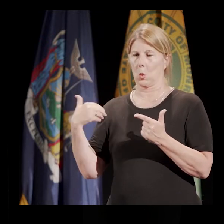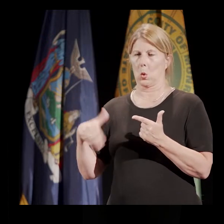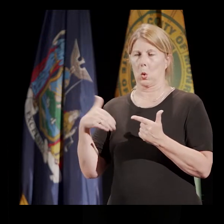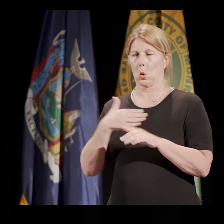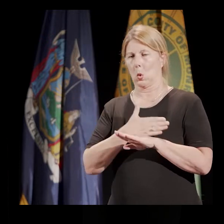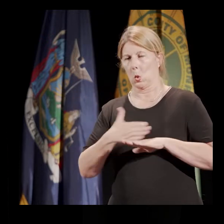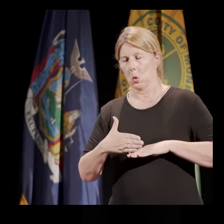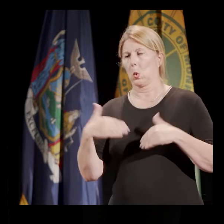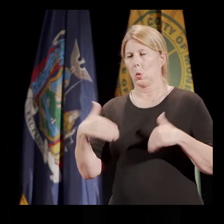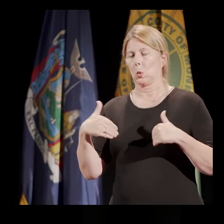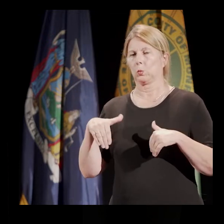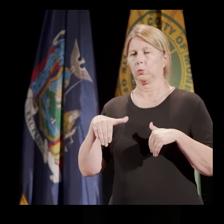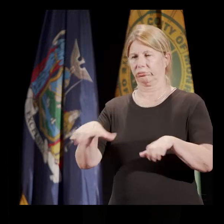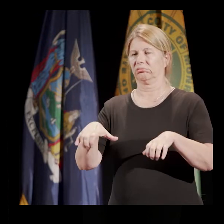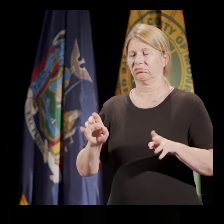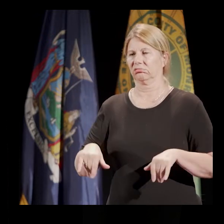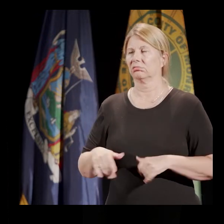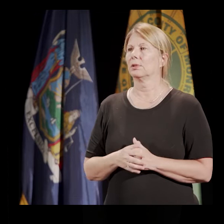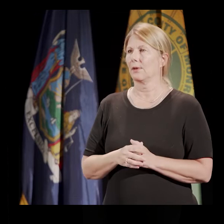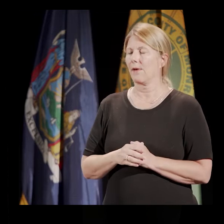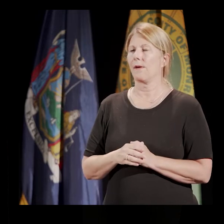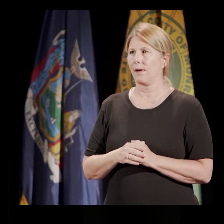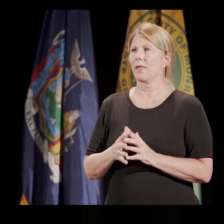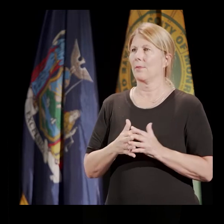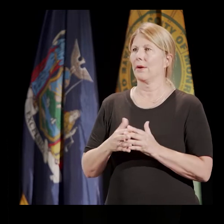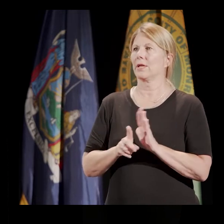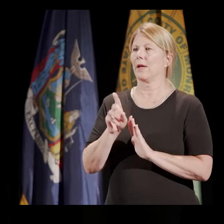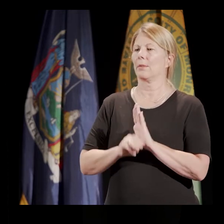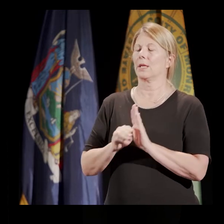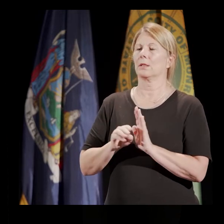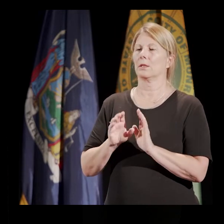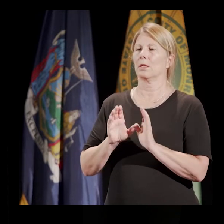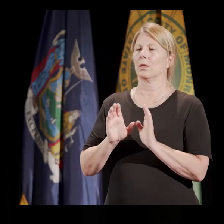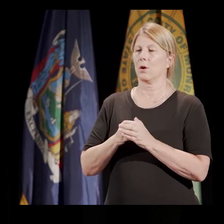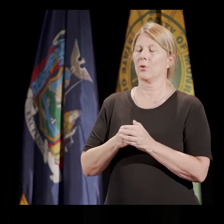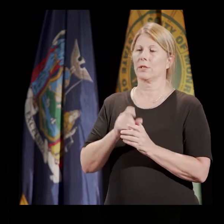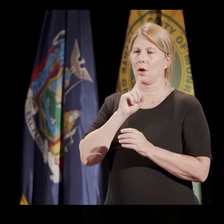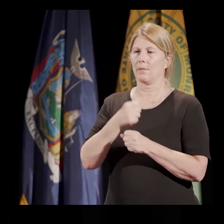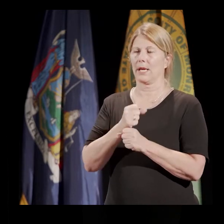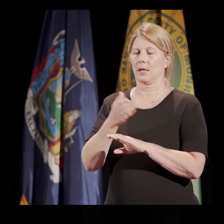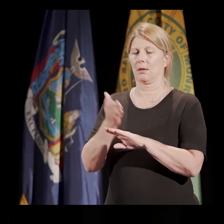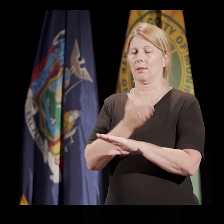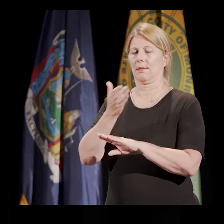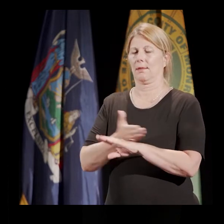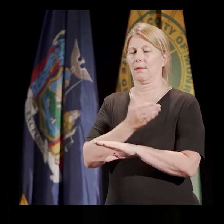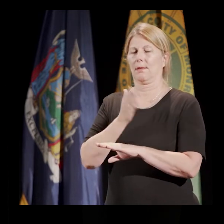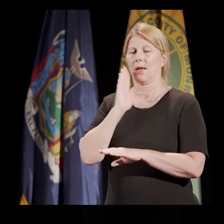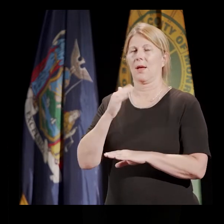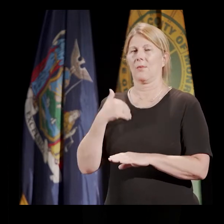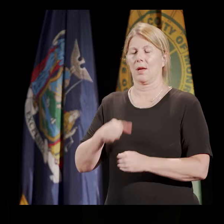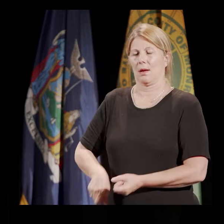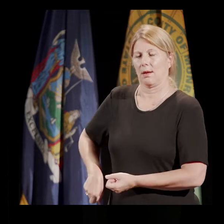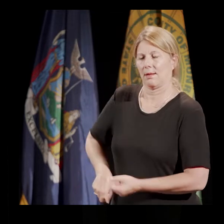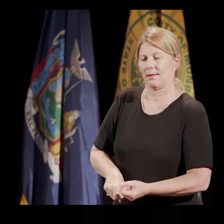The Greater Rochester Partnership and Ibero-American Development Corporation are making great progress on this program. We're going to break ground on the first of those